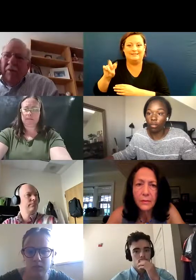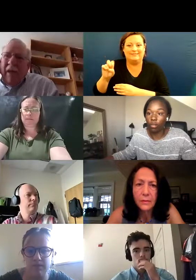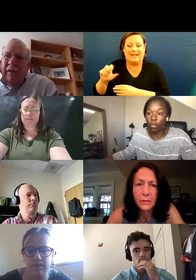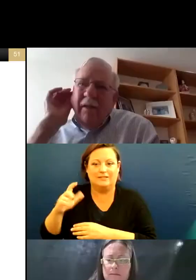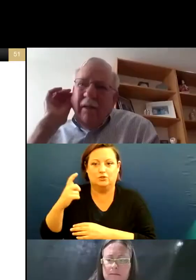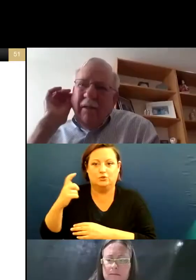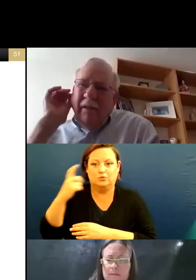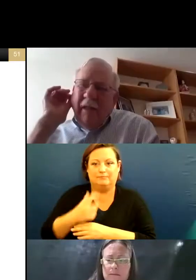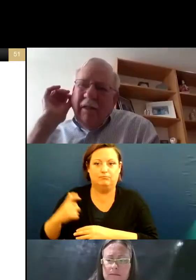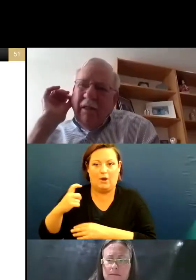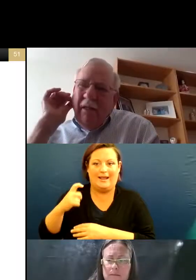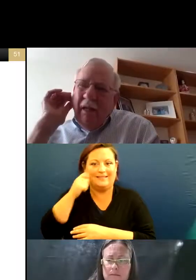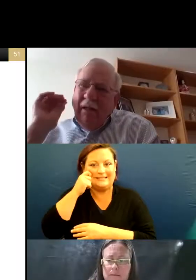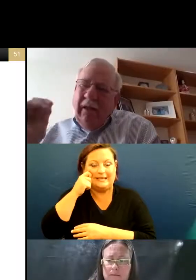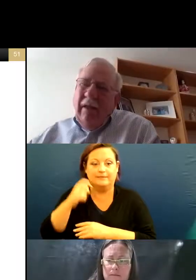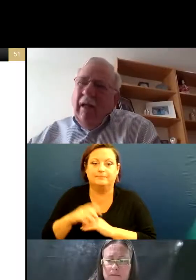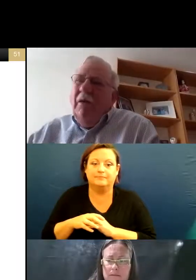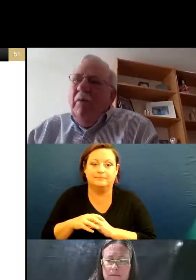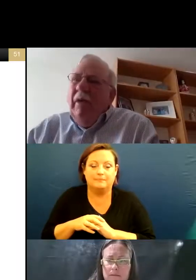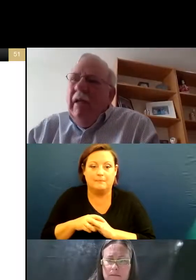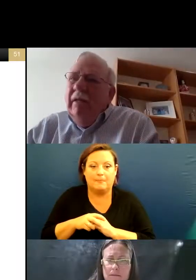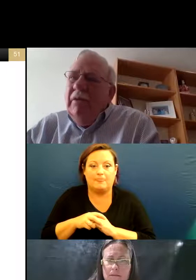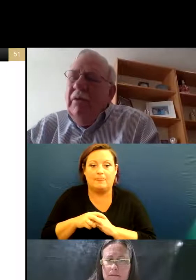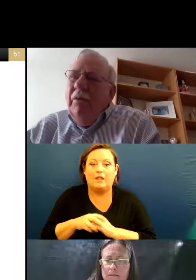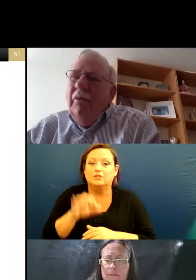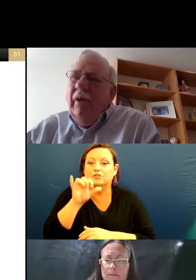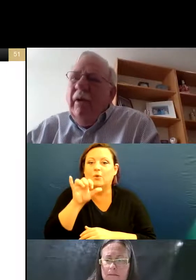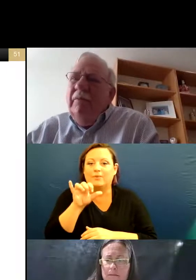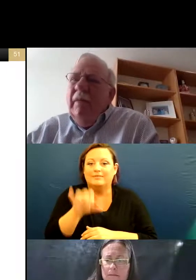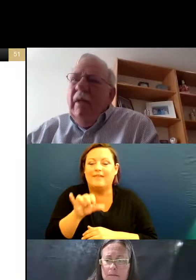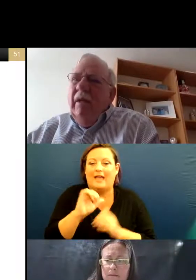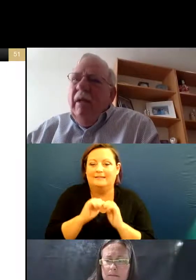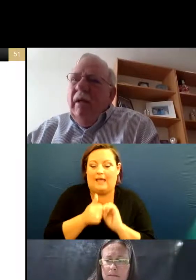So that's how we're planning to